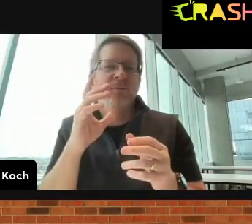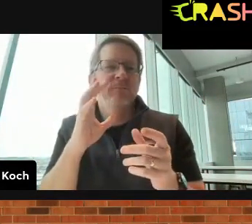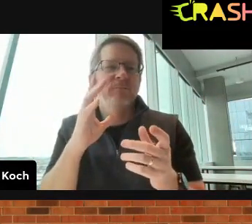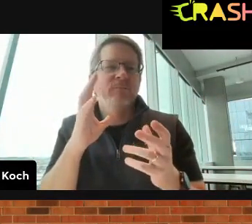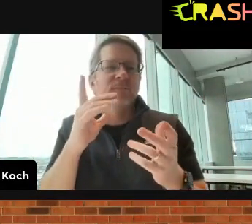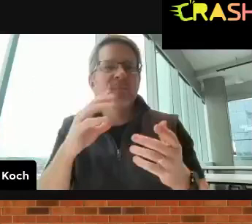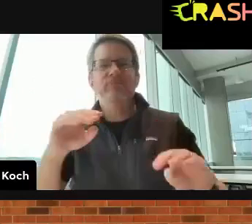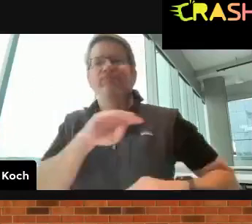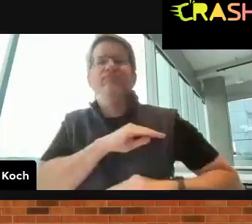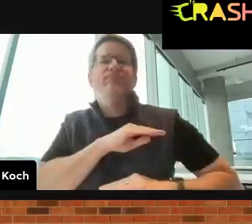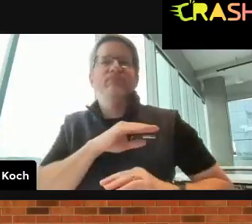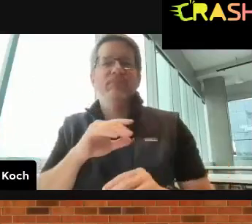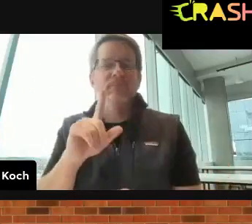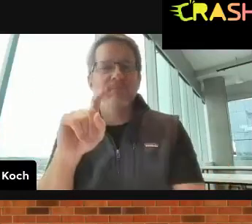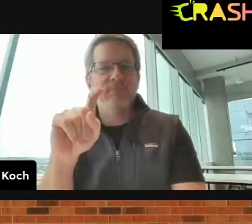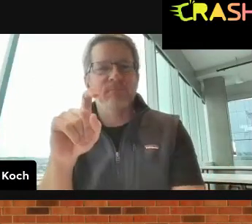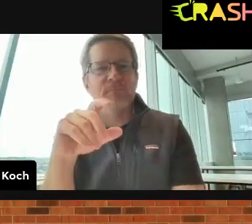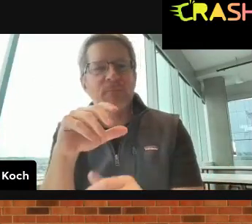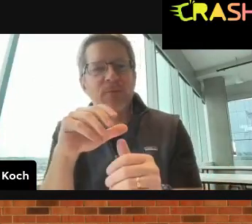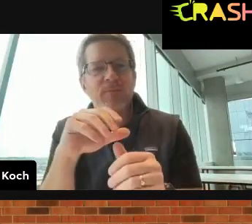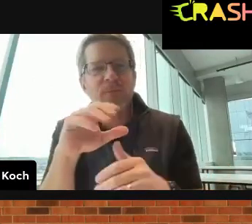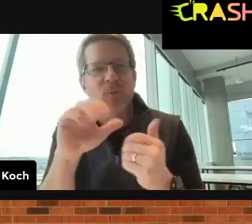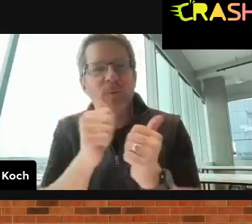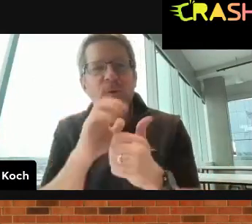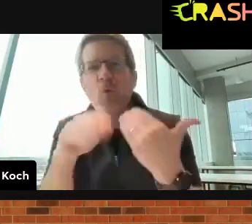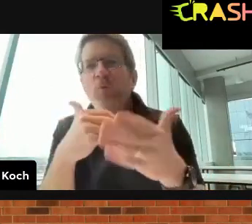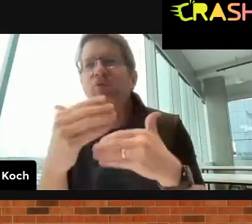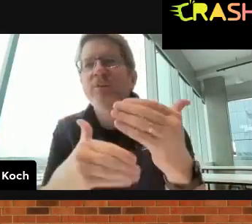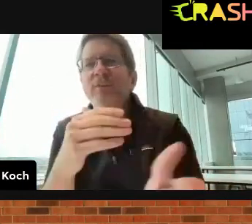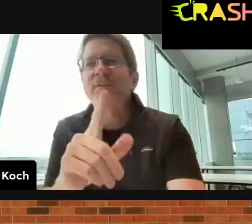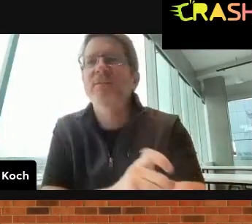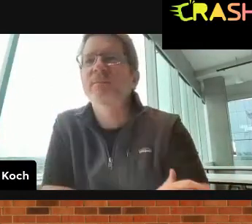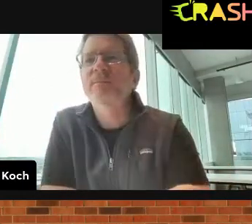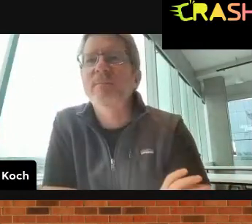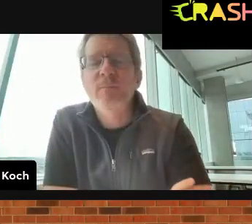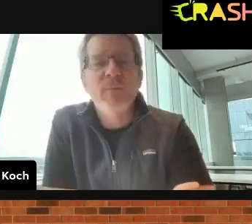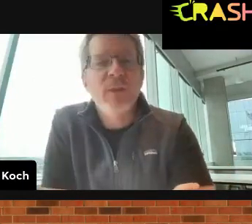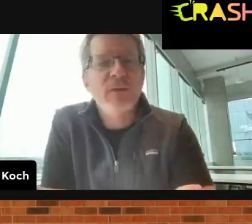of processes, like something that would make you even more